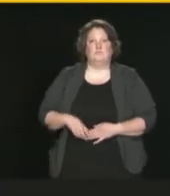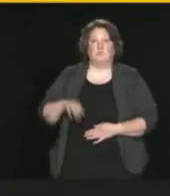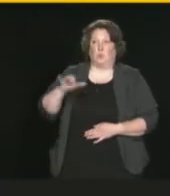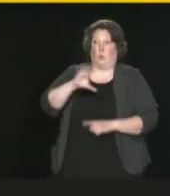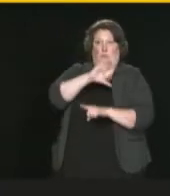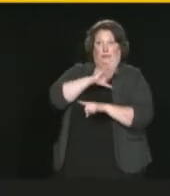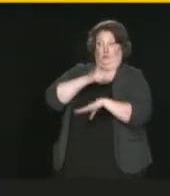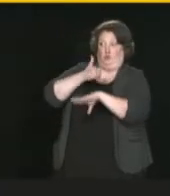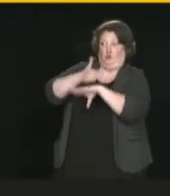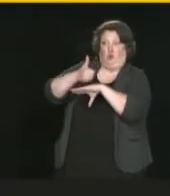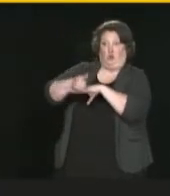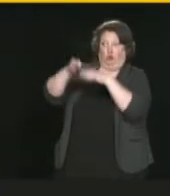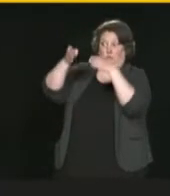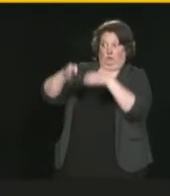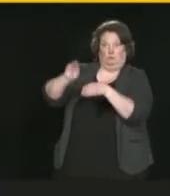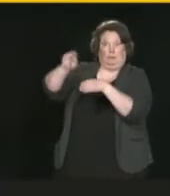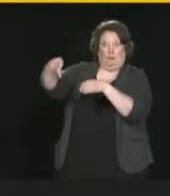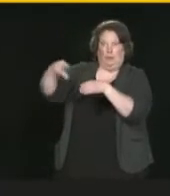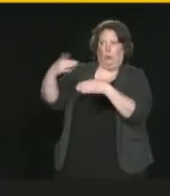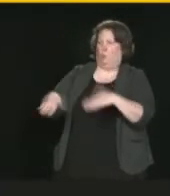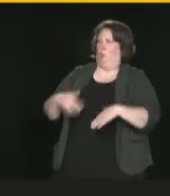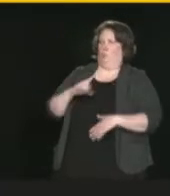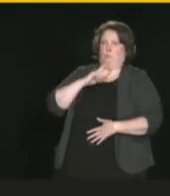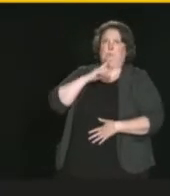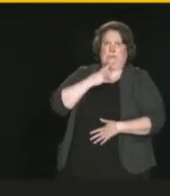Friday. As a party,